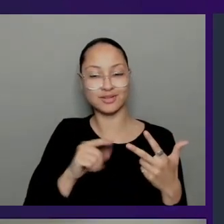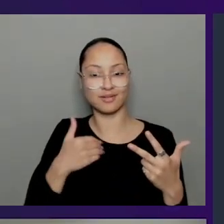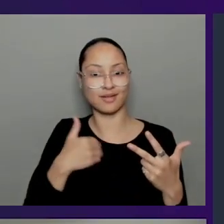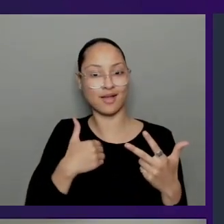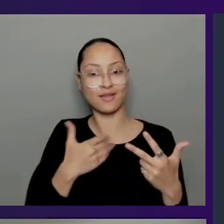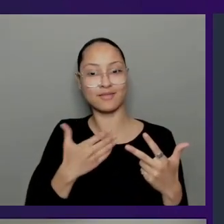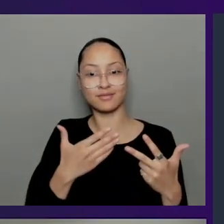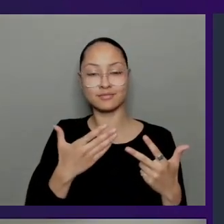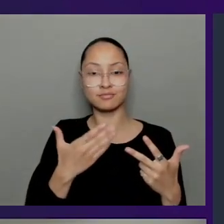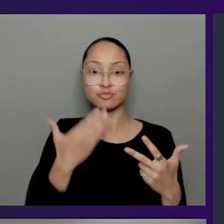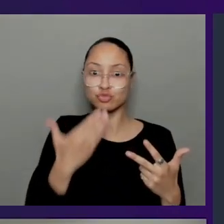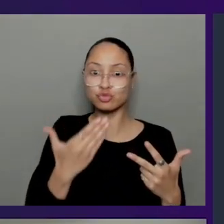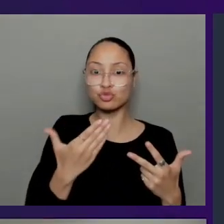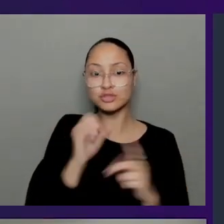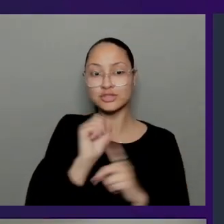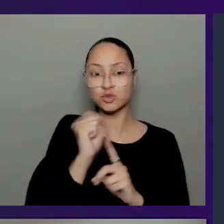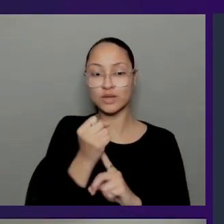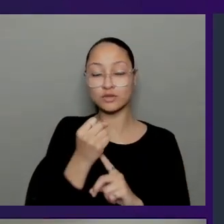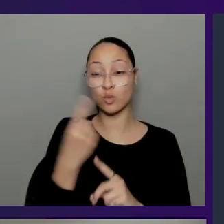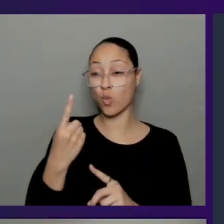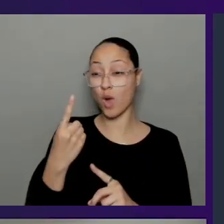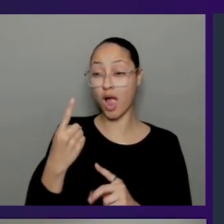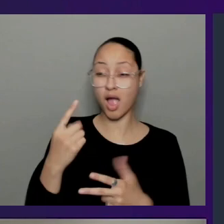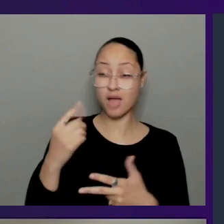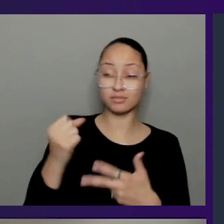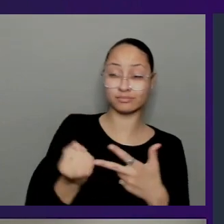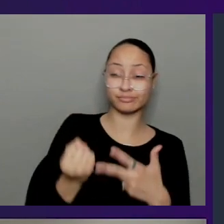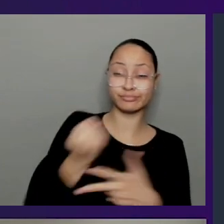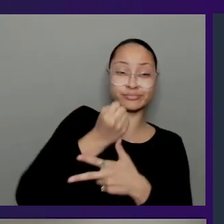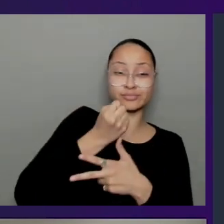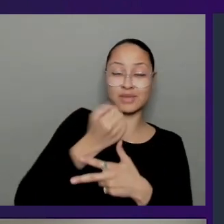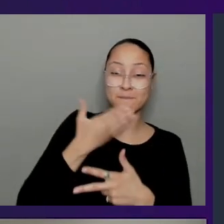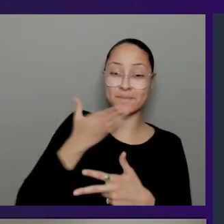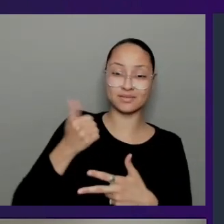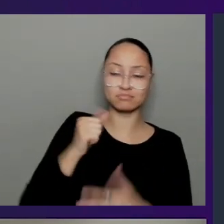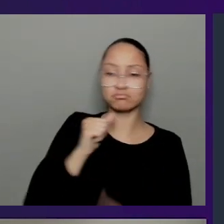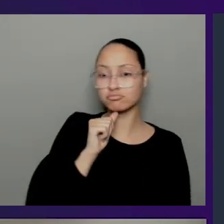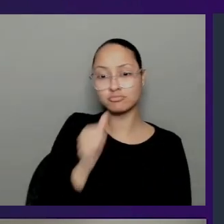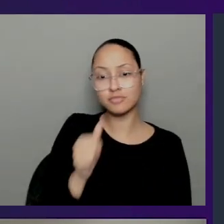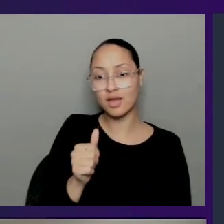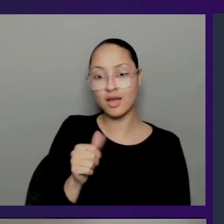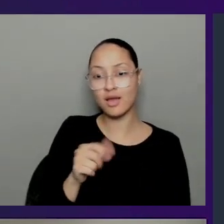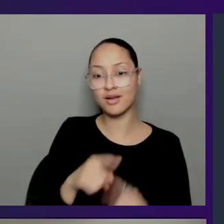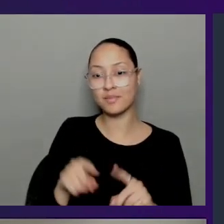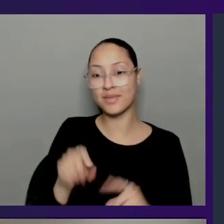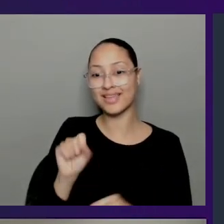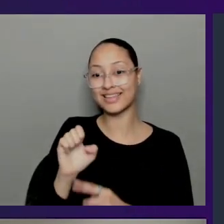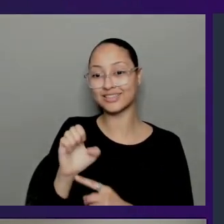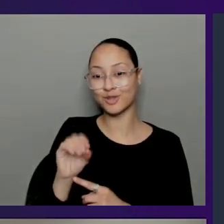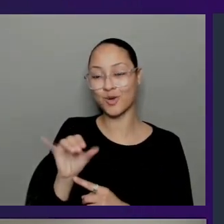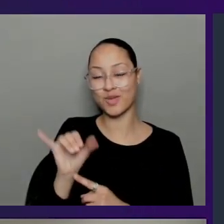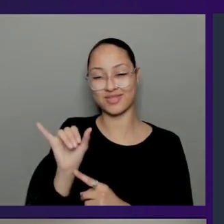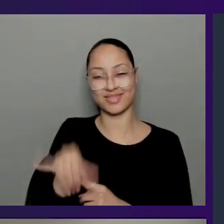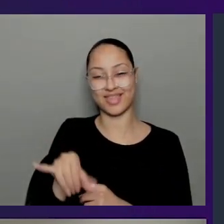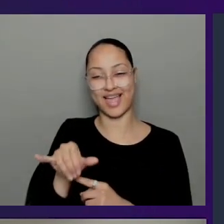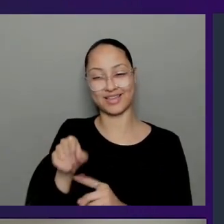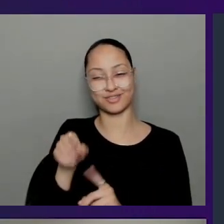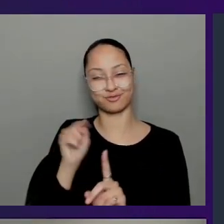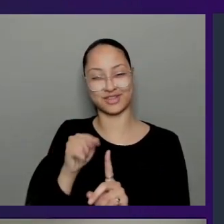best approach, but SSR is very often like the sweet spot, and so that's what we're going to look at in a little bit more detail